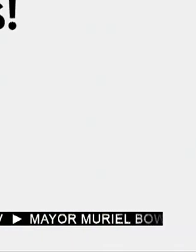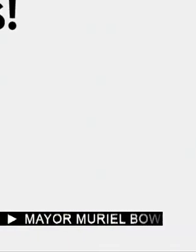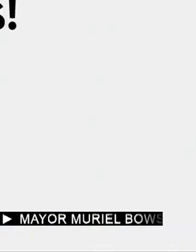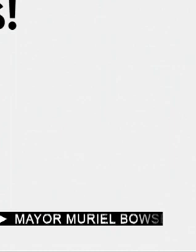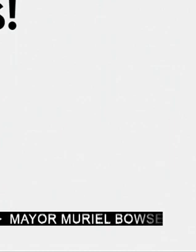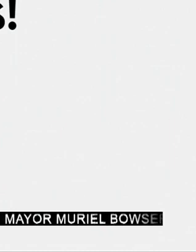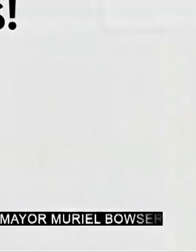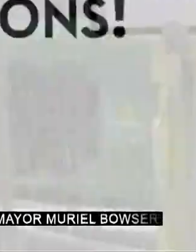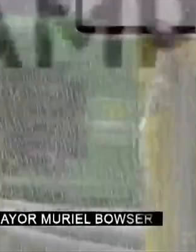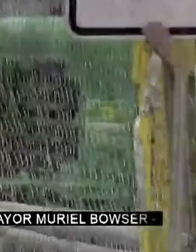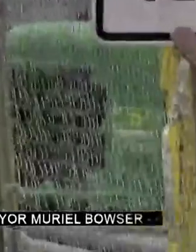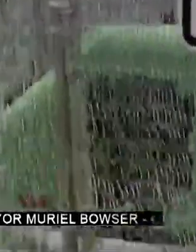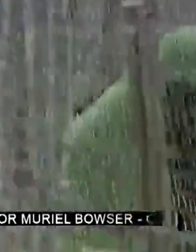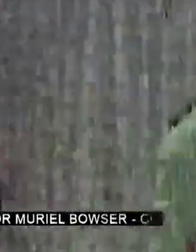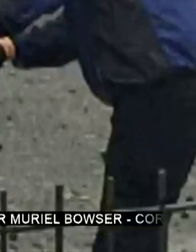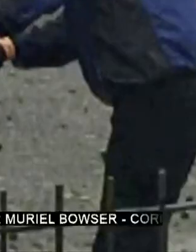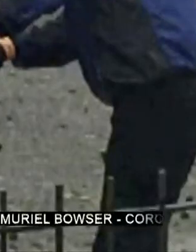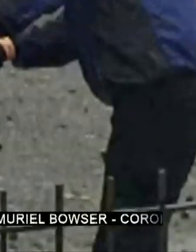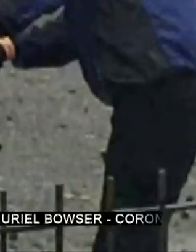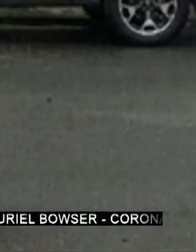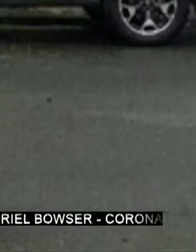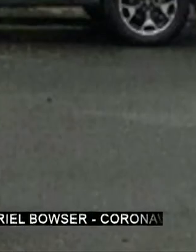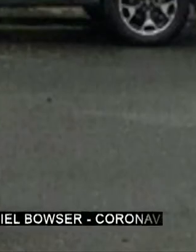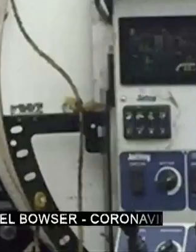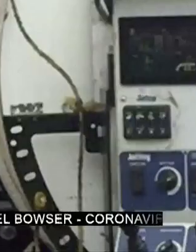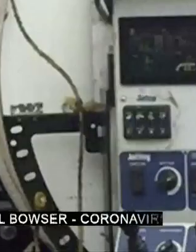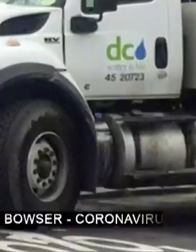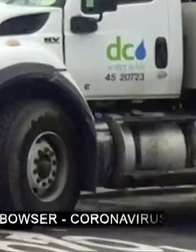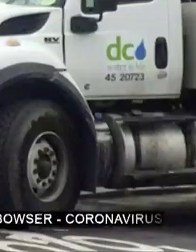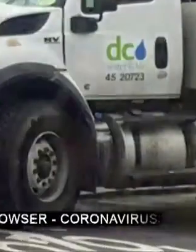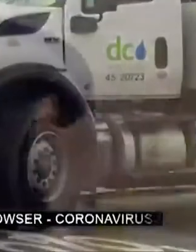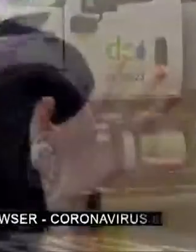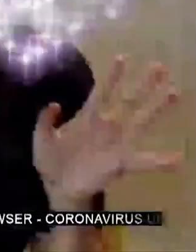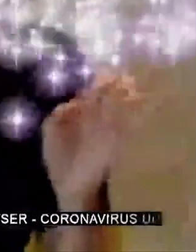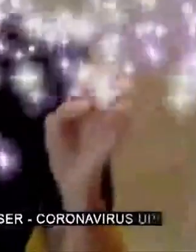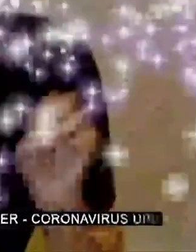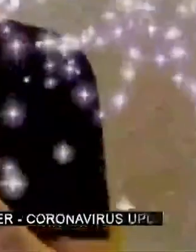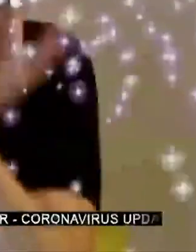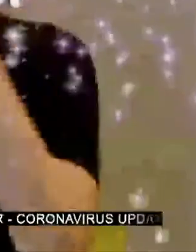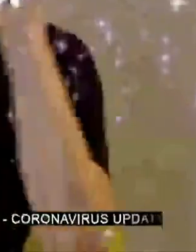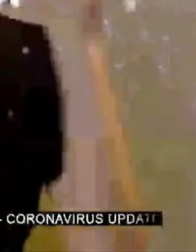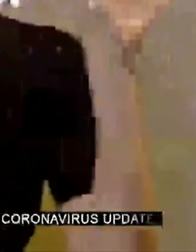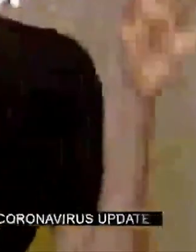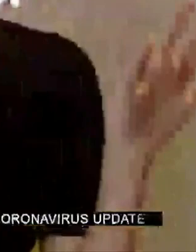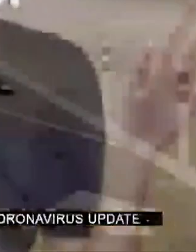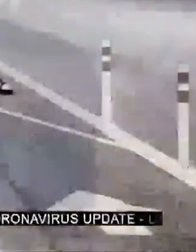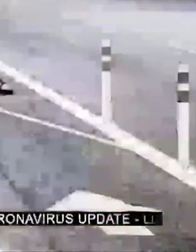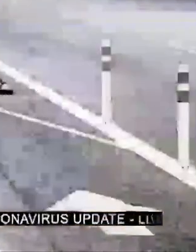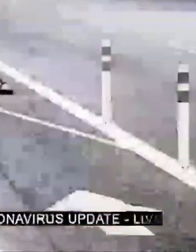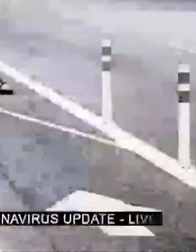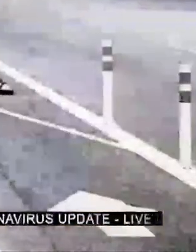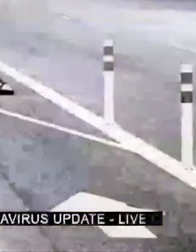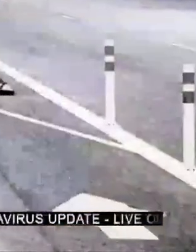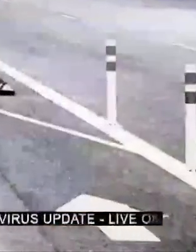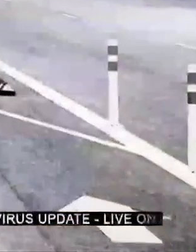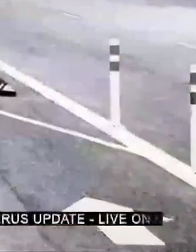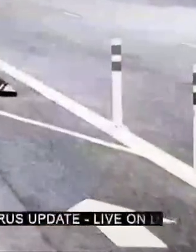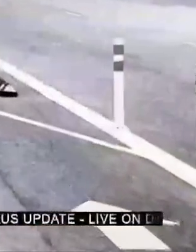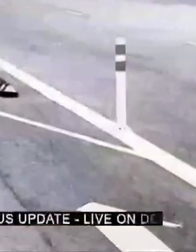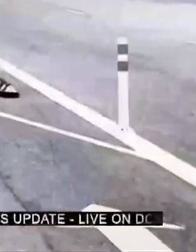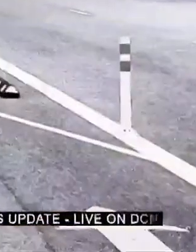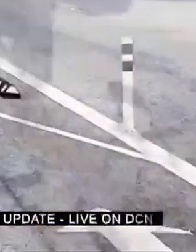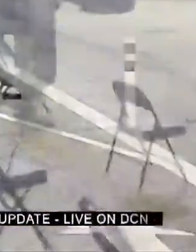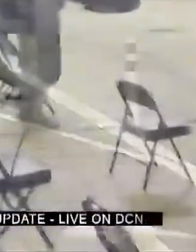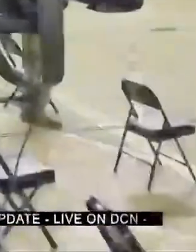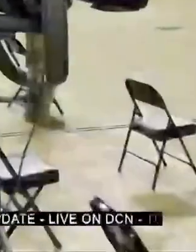are champions. Champions get the work done. Champions stay home and educate our children and protect our